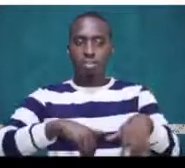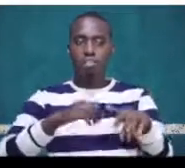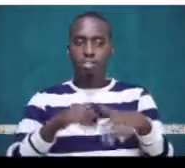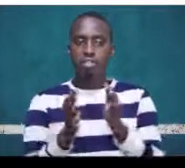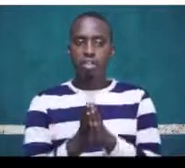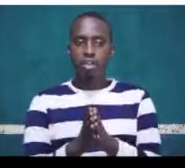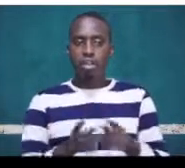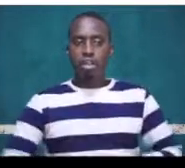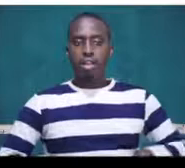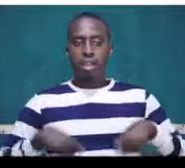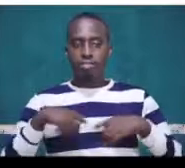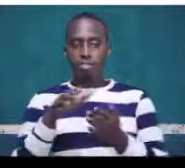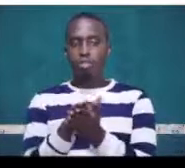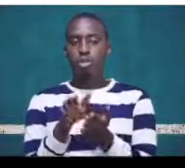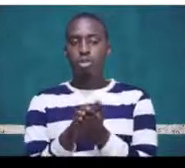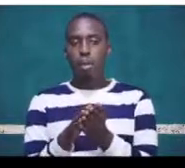and livestock